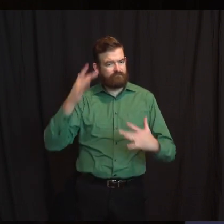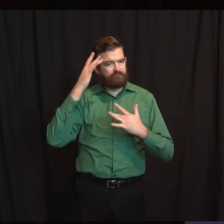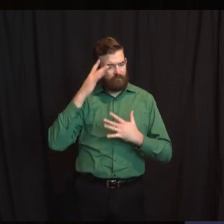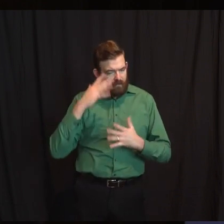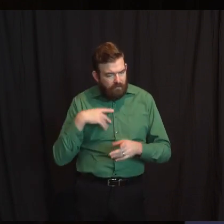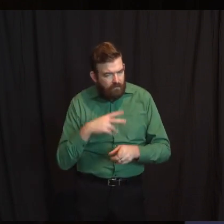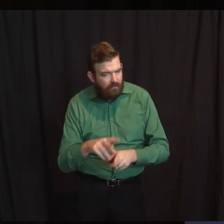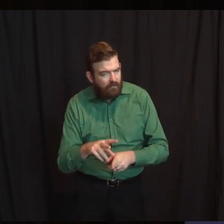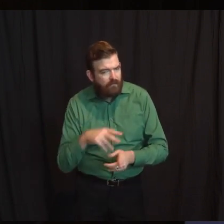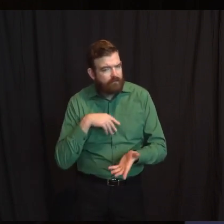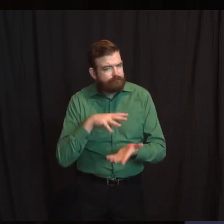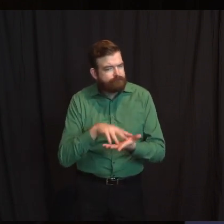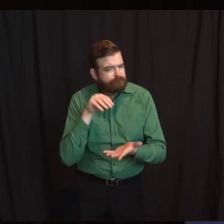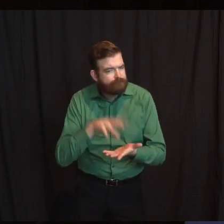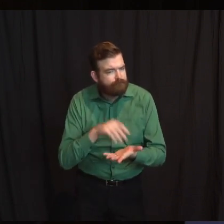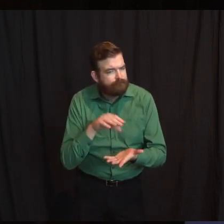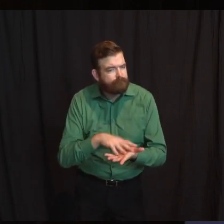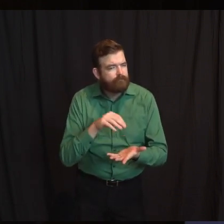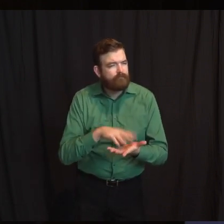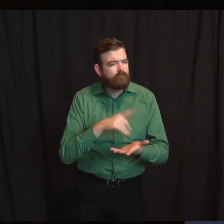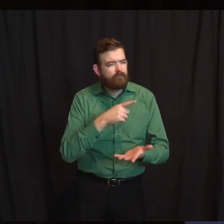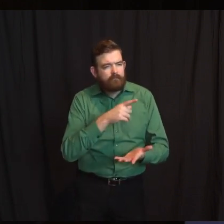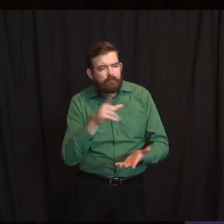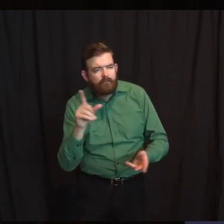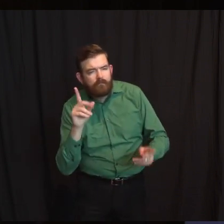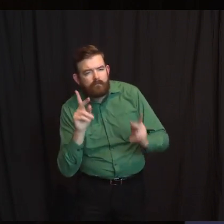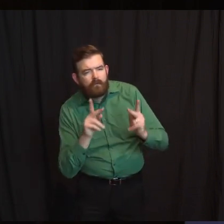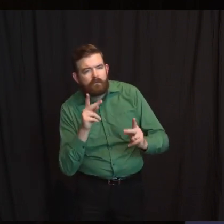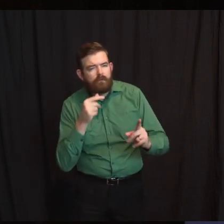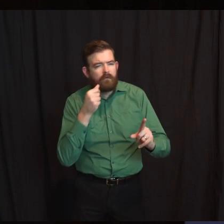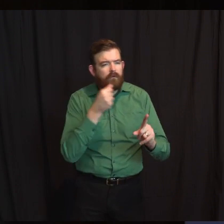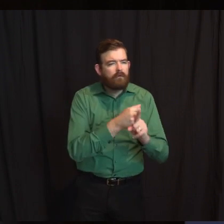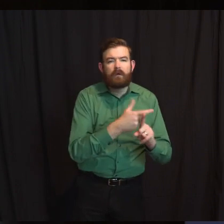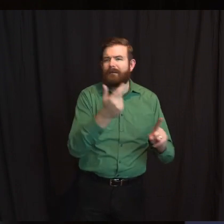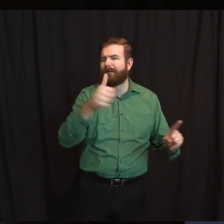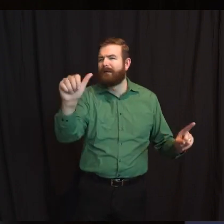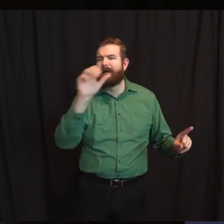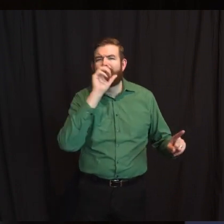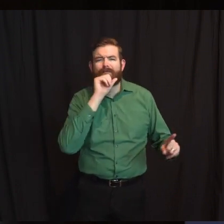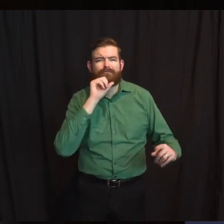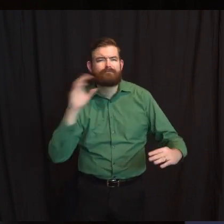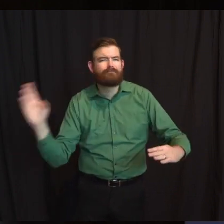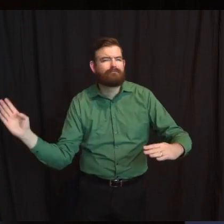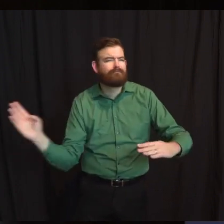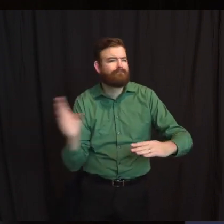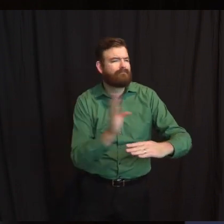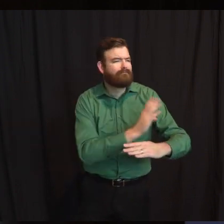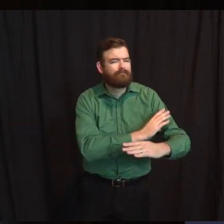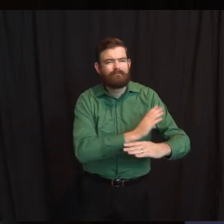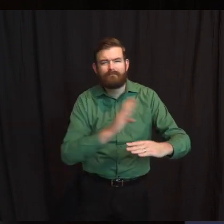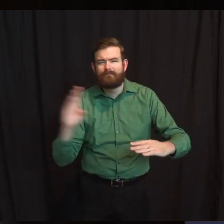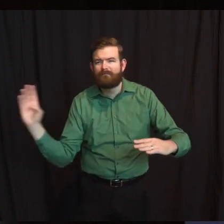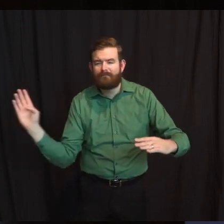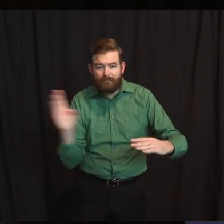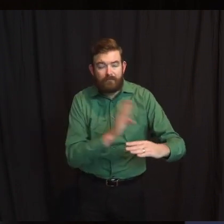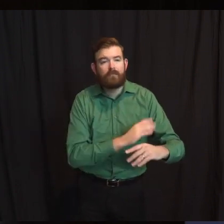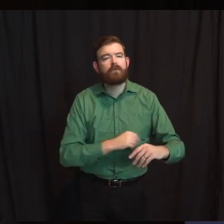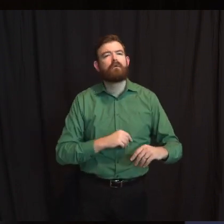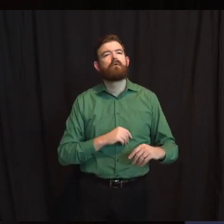can impact individuals of any age group in general. We've also learned a lot about